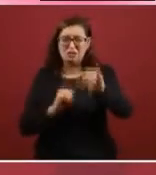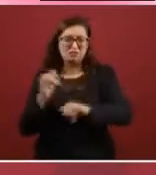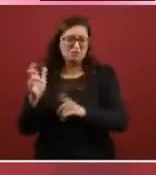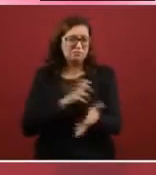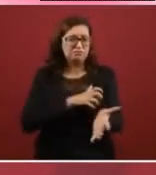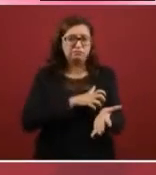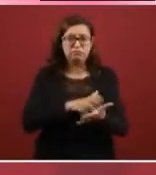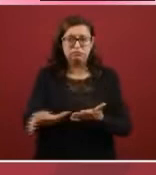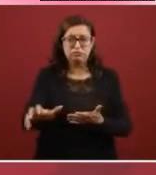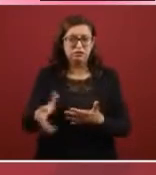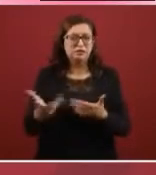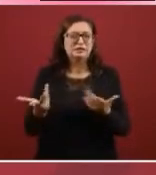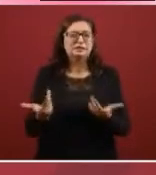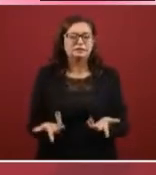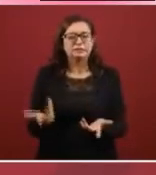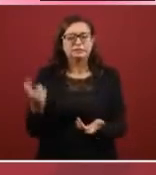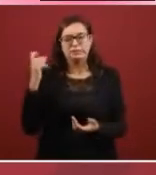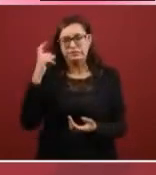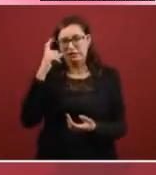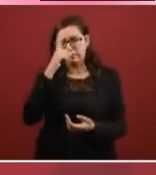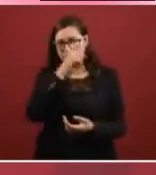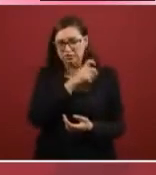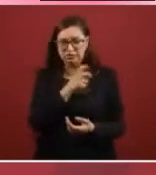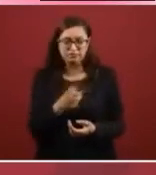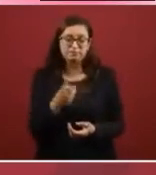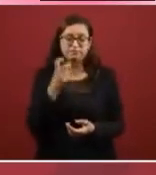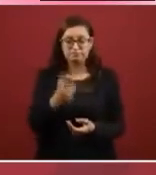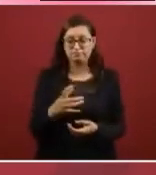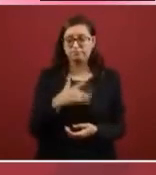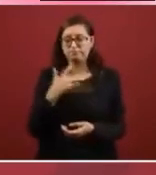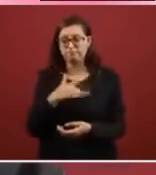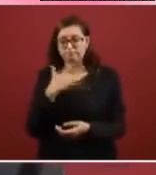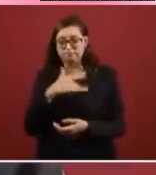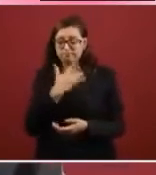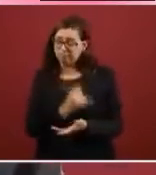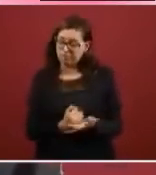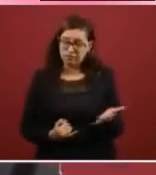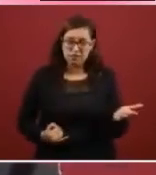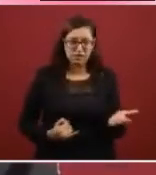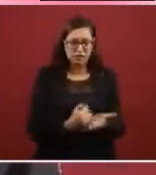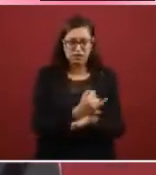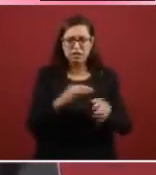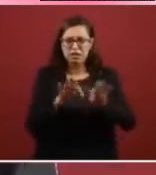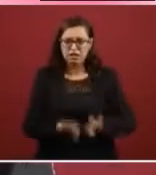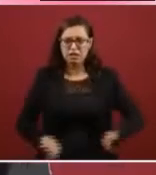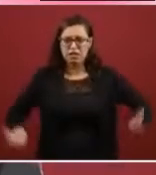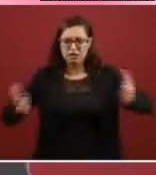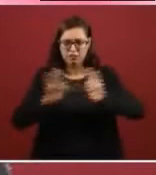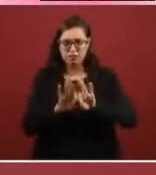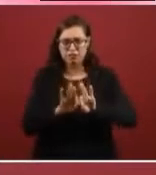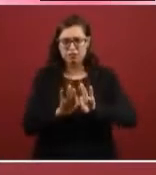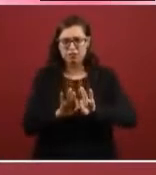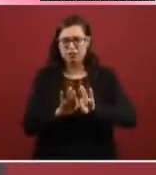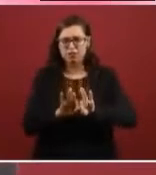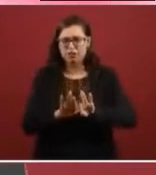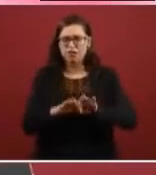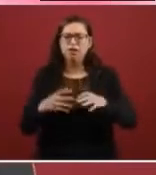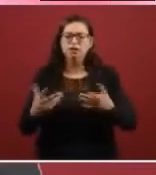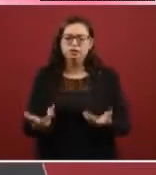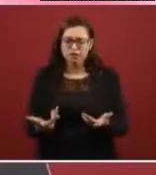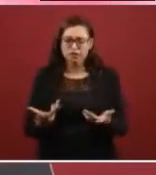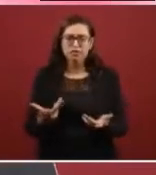why se definió aplicar como estrategia la creación de